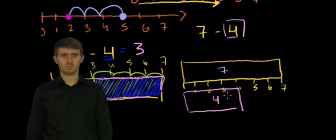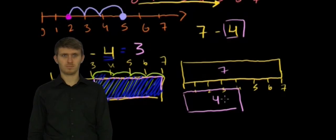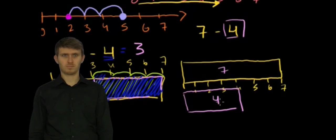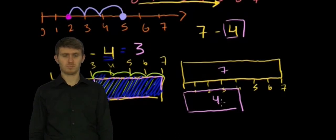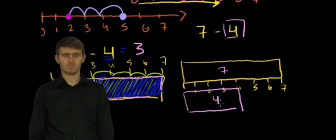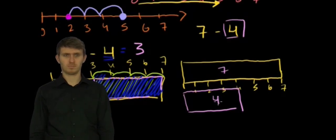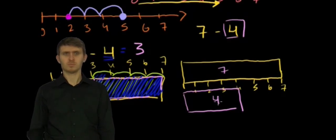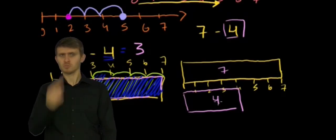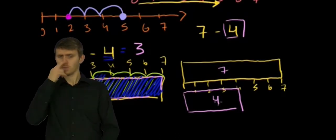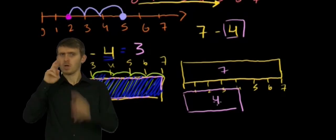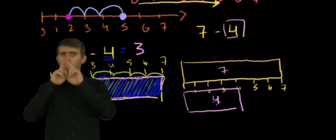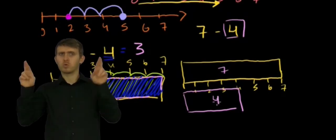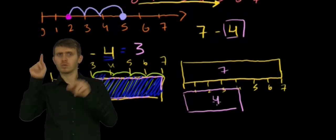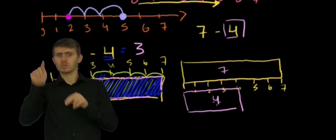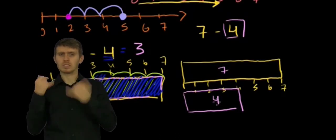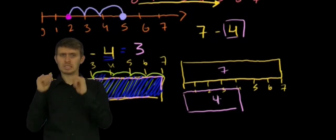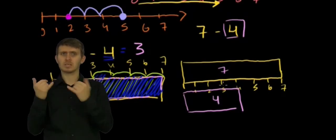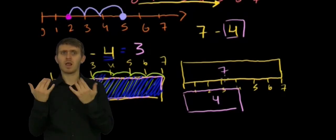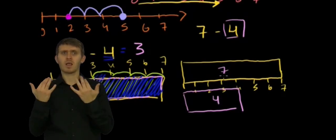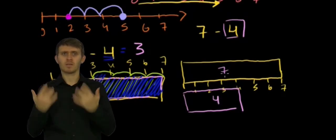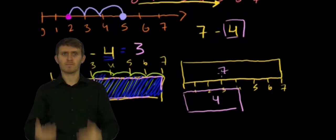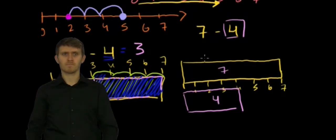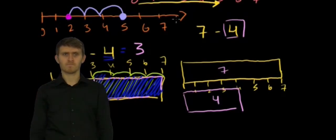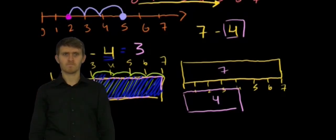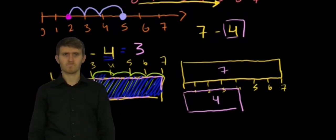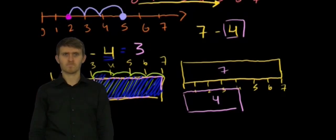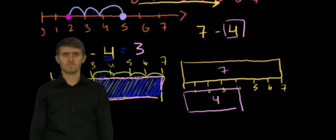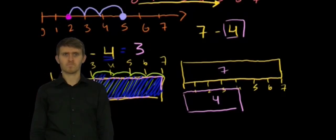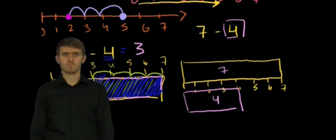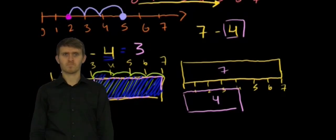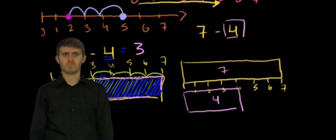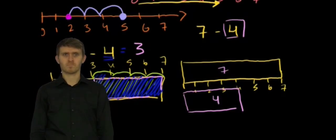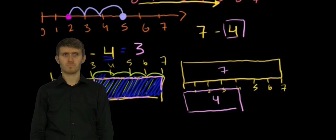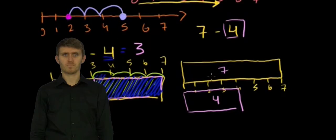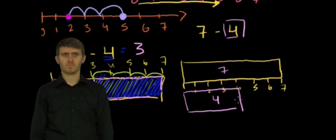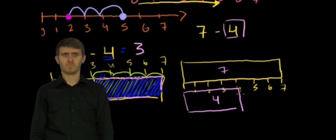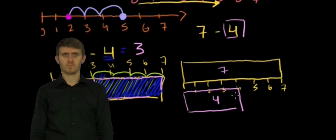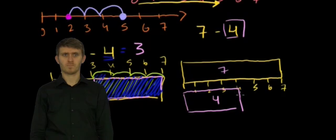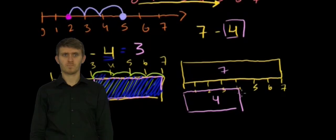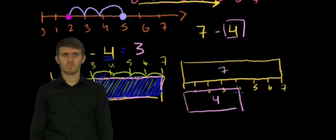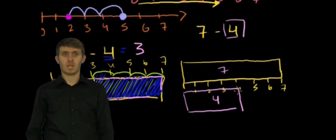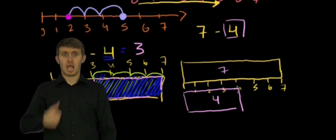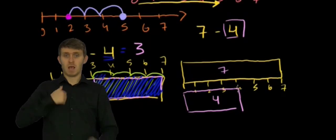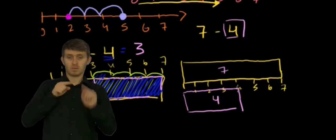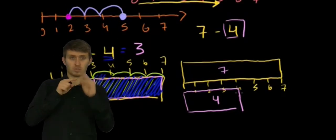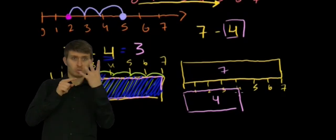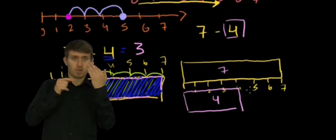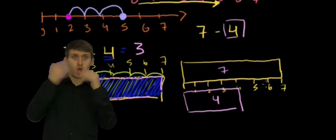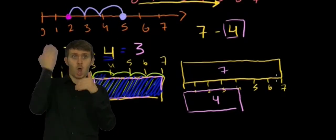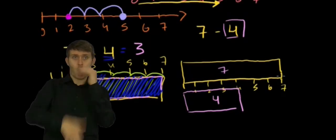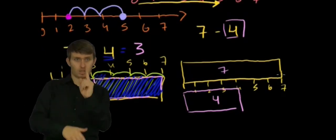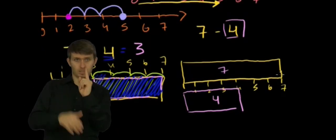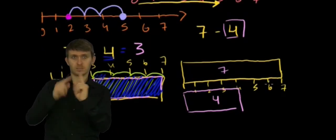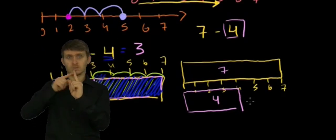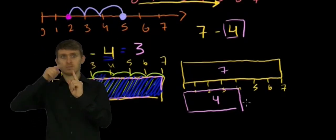4 as the difference between the 4-inch piece of wood and the 7-inch piece of wood. So in this case, what's the difference? To go from the 4-inch piece of